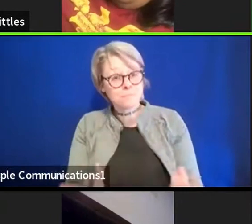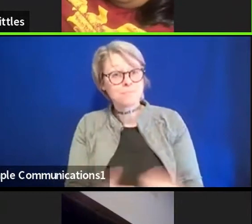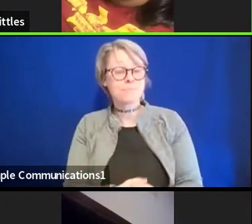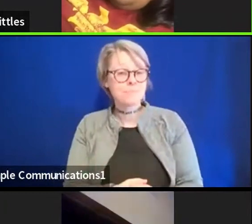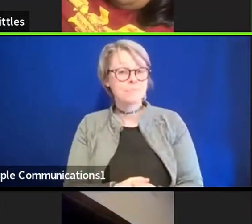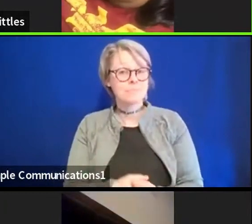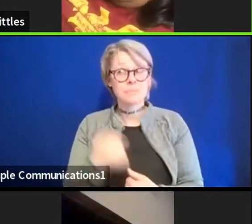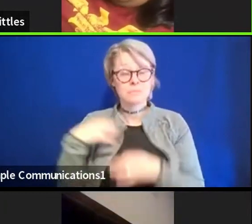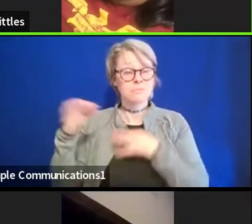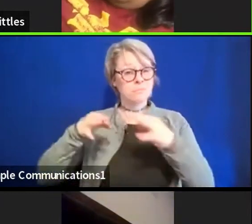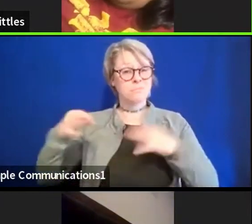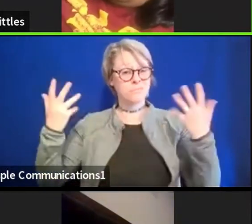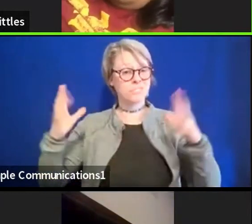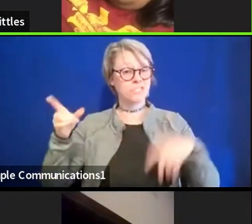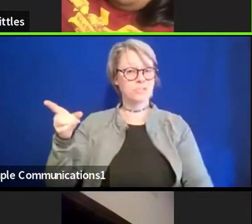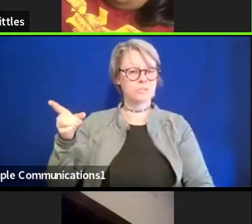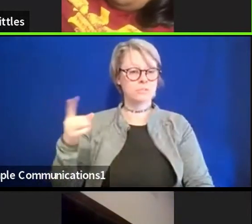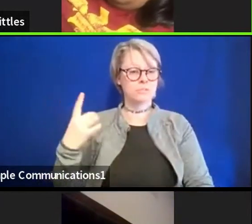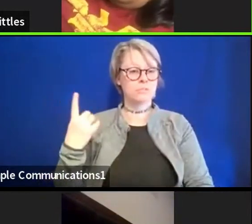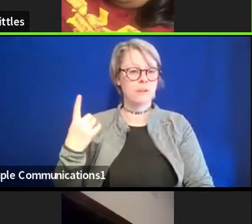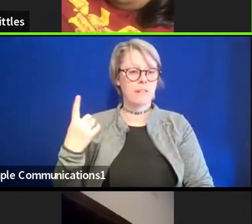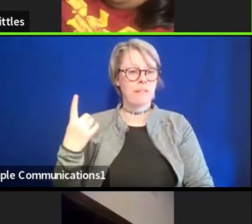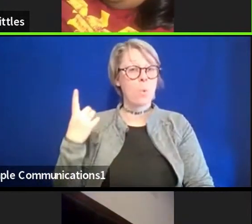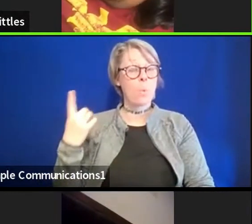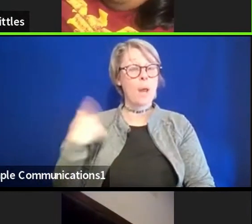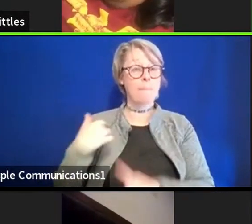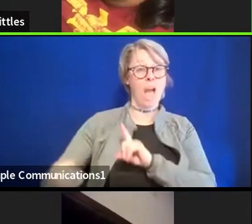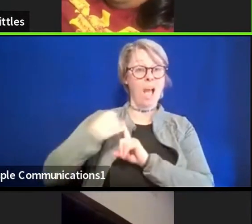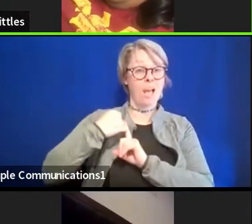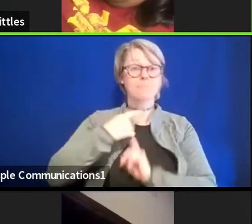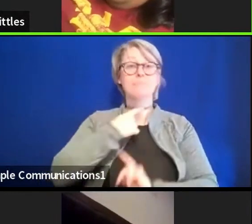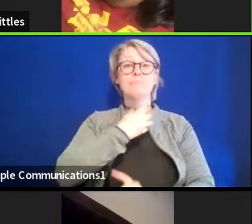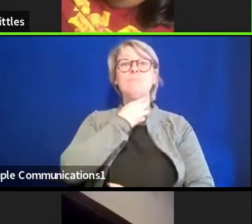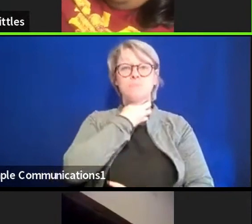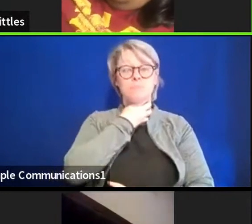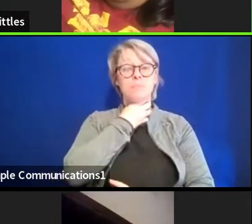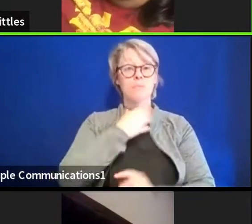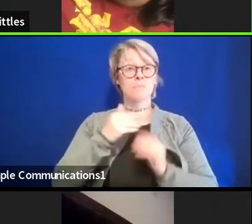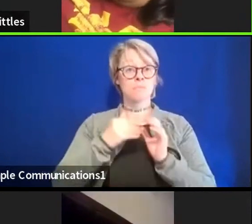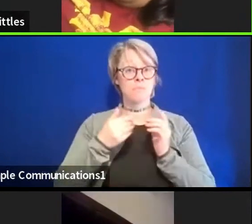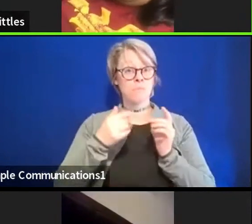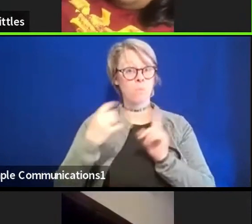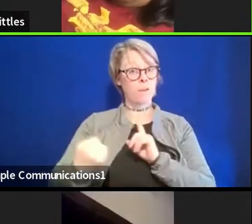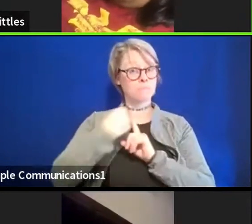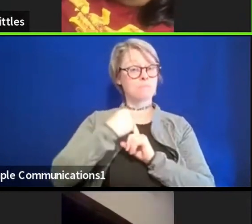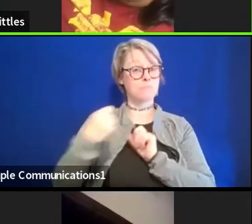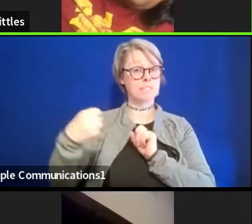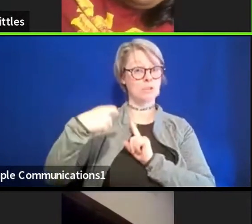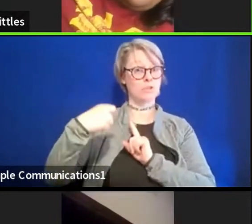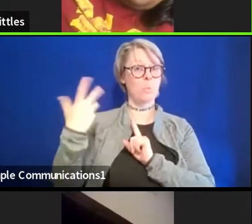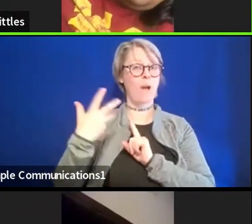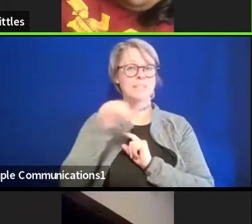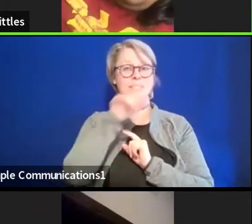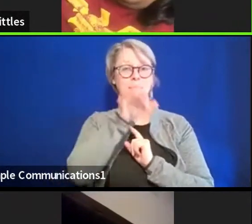stuck. And one thing that triggers the swelling in my throat is spicy food,